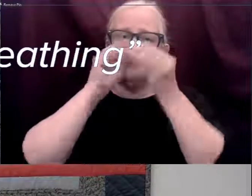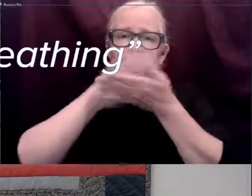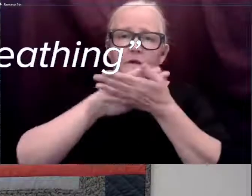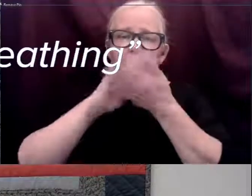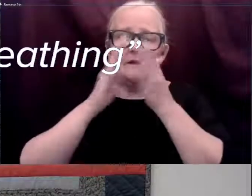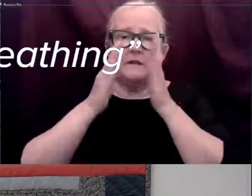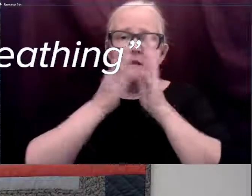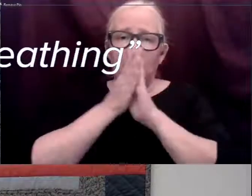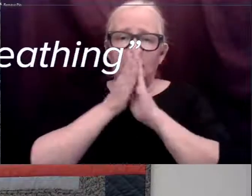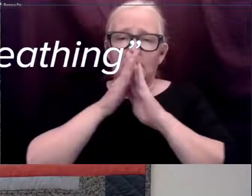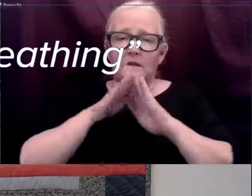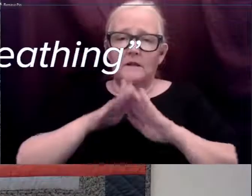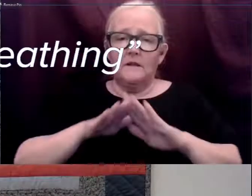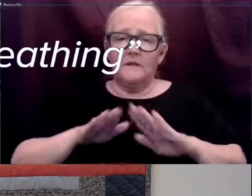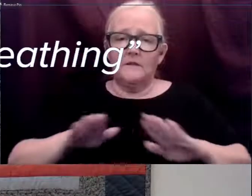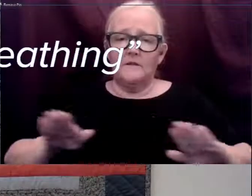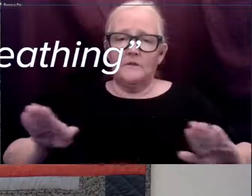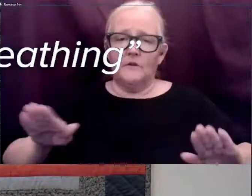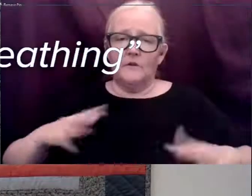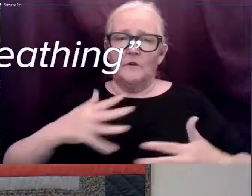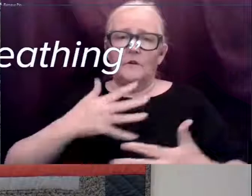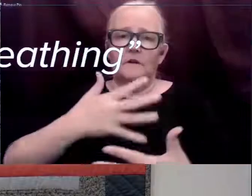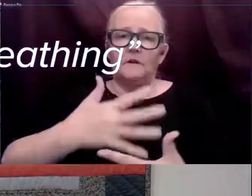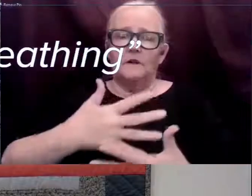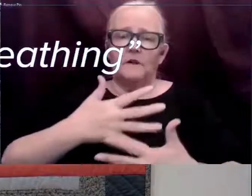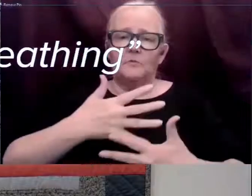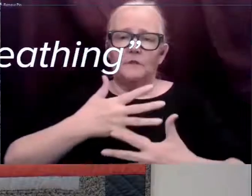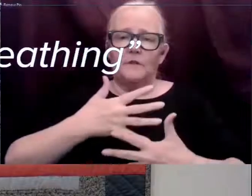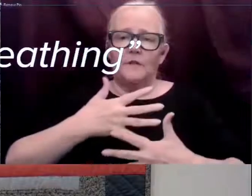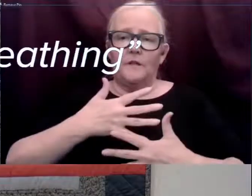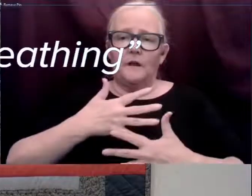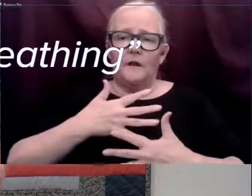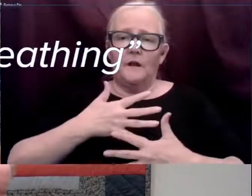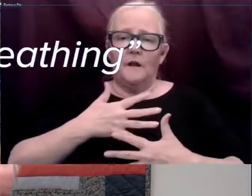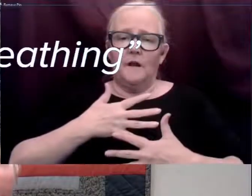peace. When I breathe